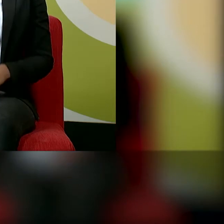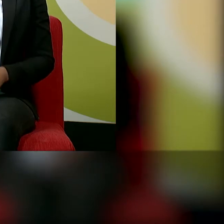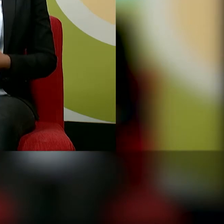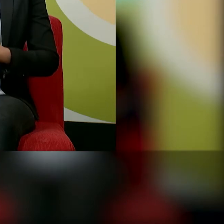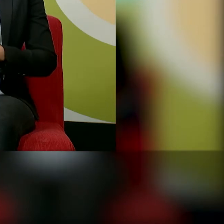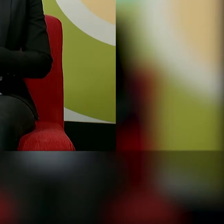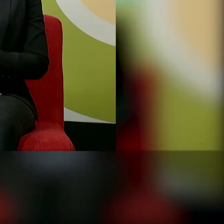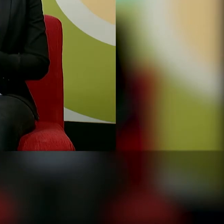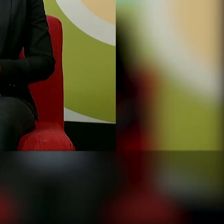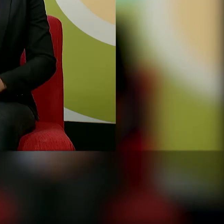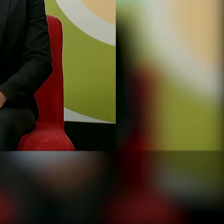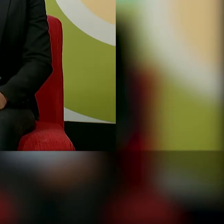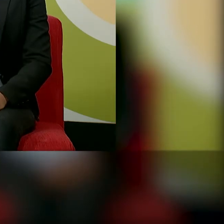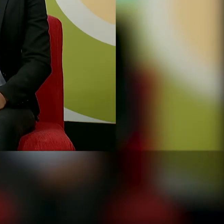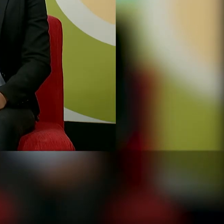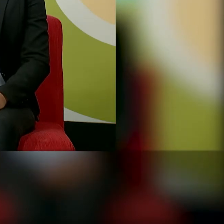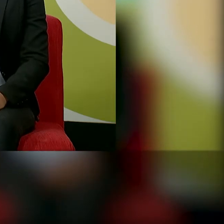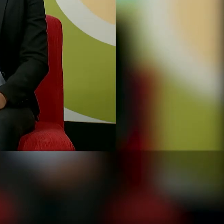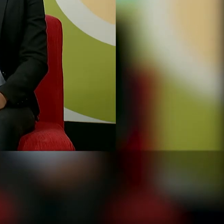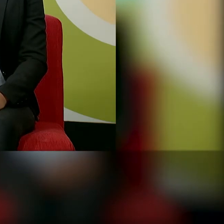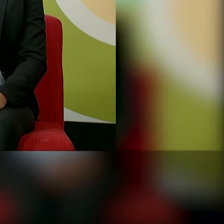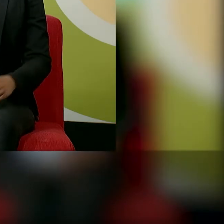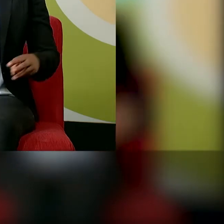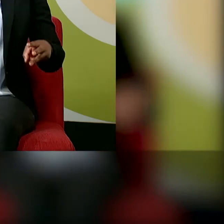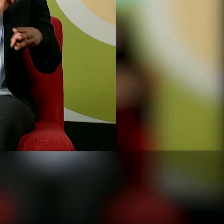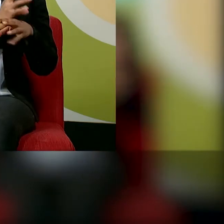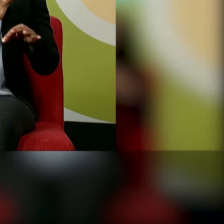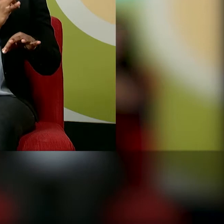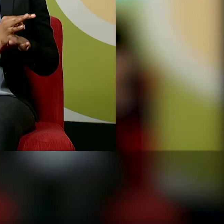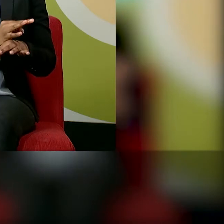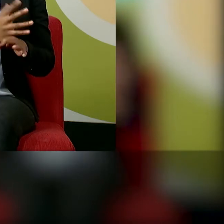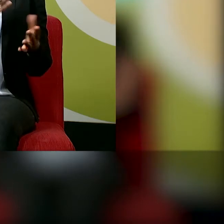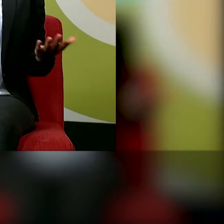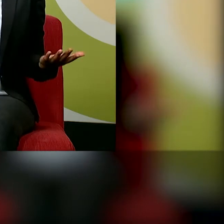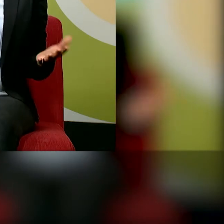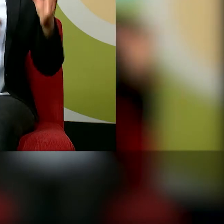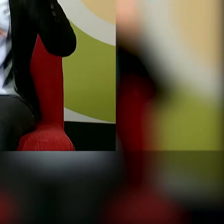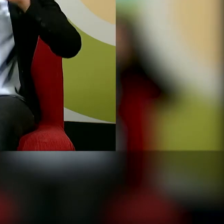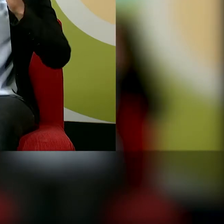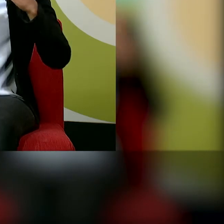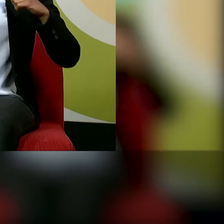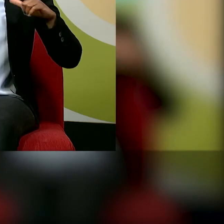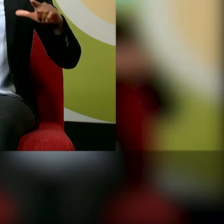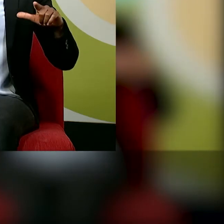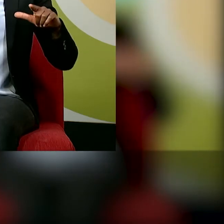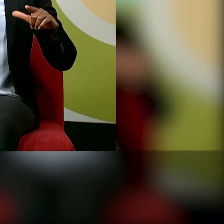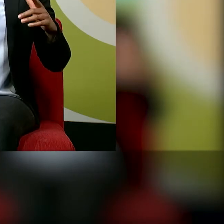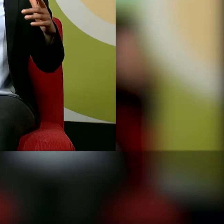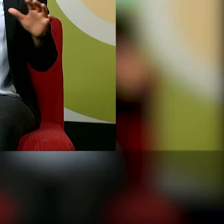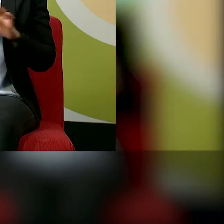especially elore o thola o deaf, hore Batswadi le bona ba kgone ho tseba ho signa, ke di eng tso bona hore di a lekanyana?